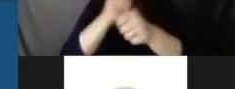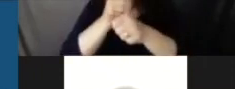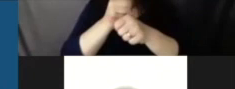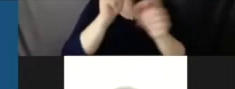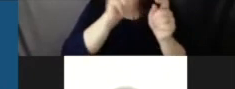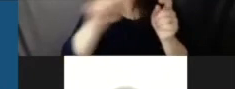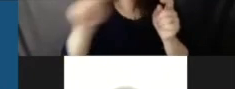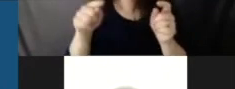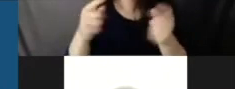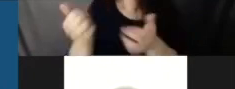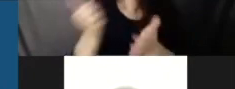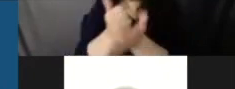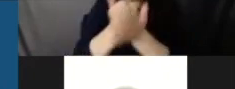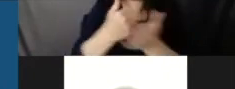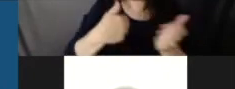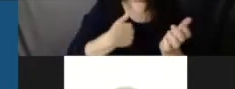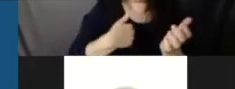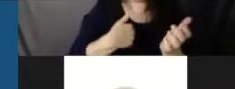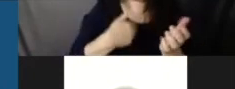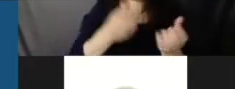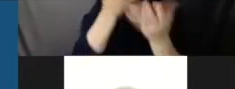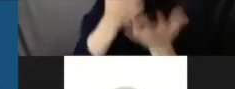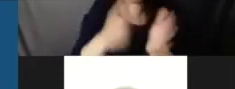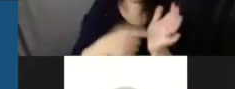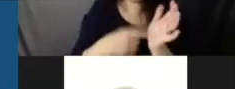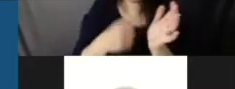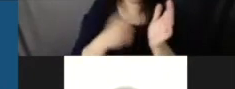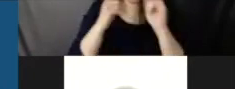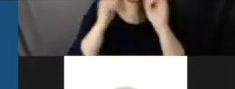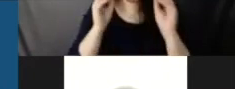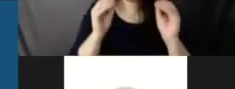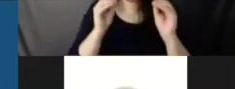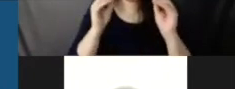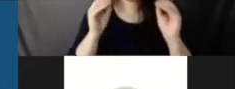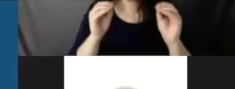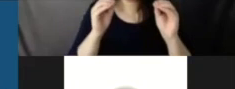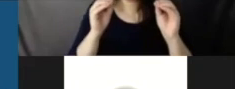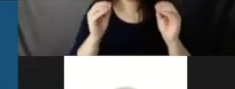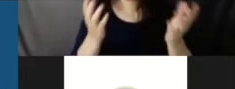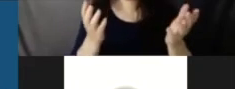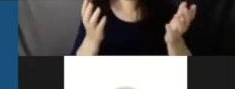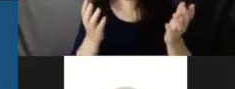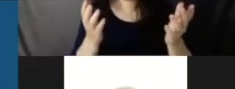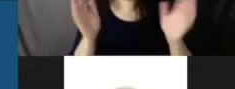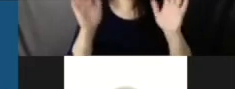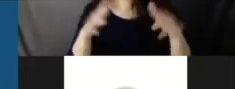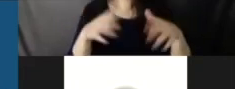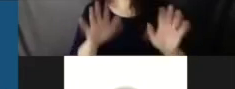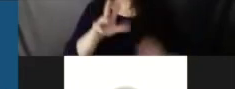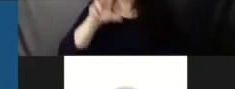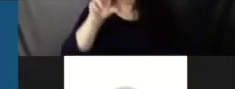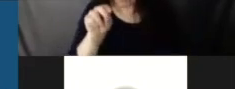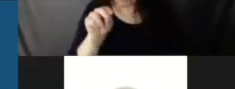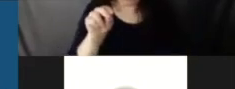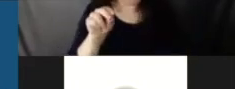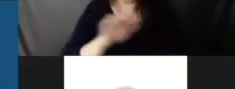Sometime you will not get any of them to work with you, and this is the time for you to not give up your project. At that